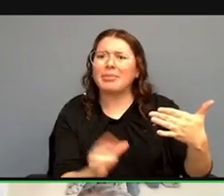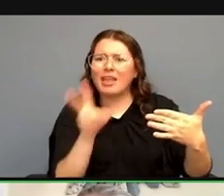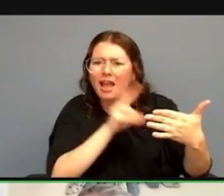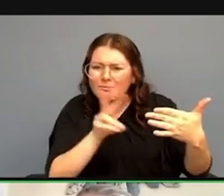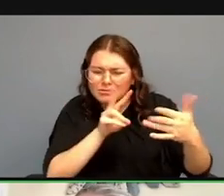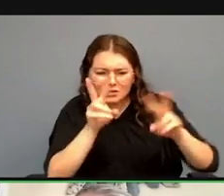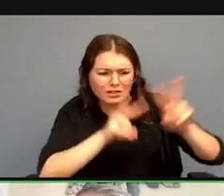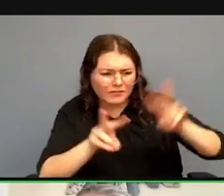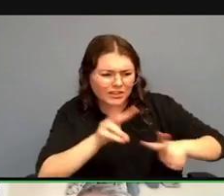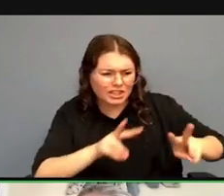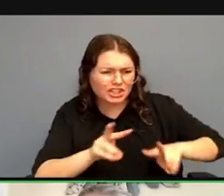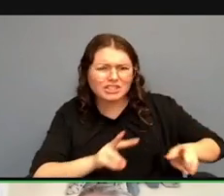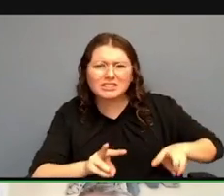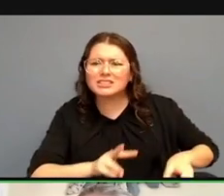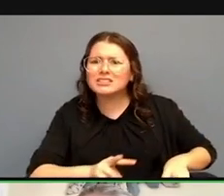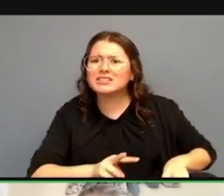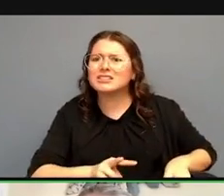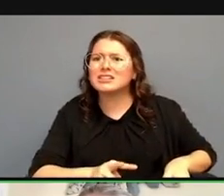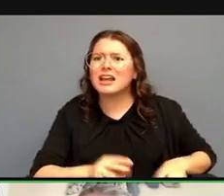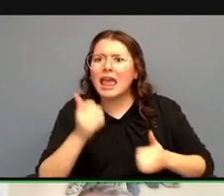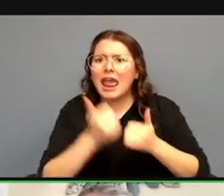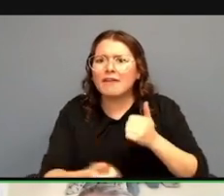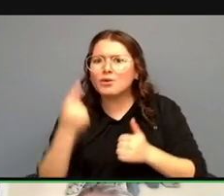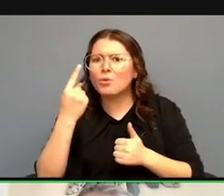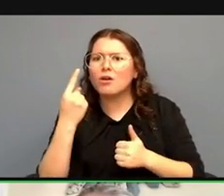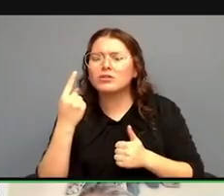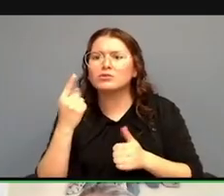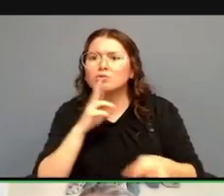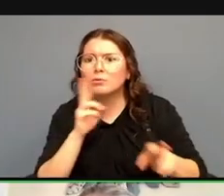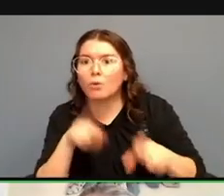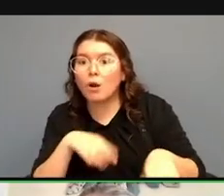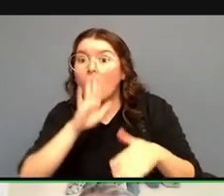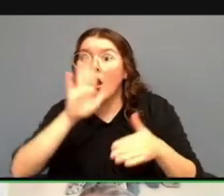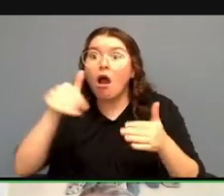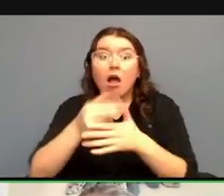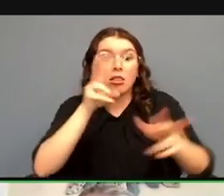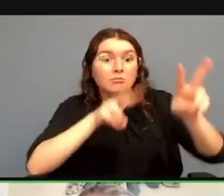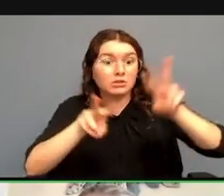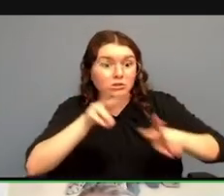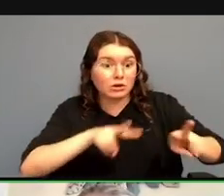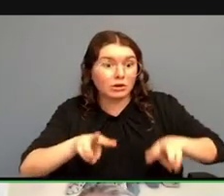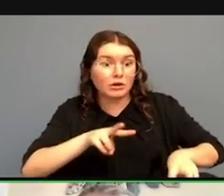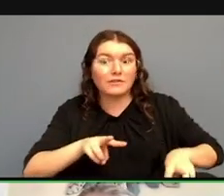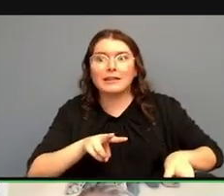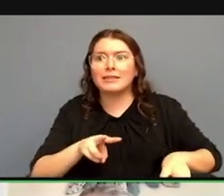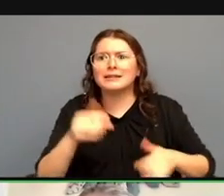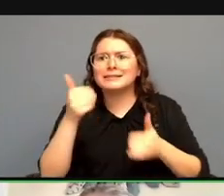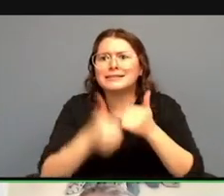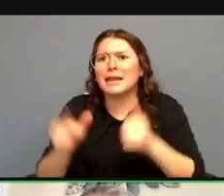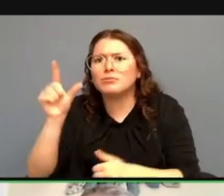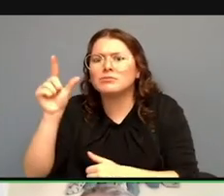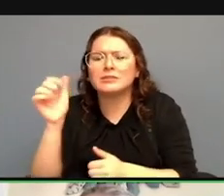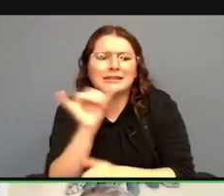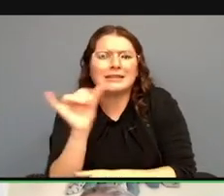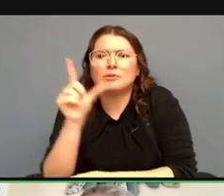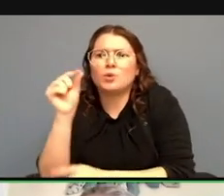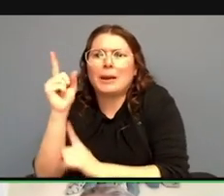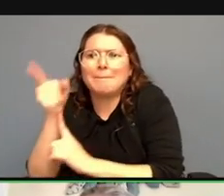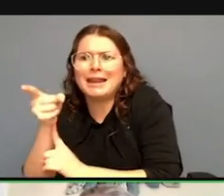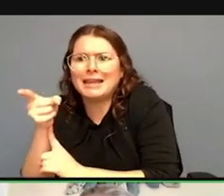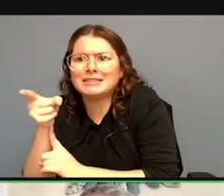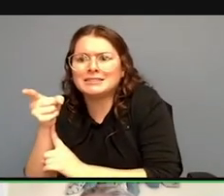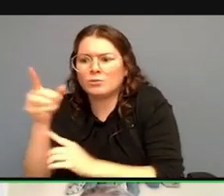observation windows are in everybody's report. They all observe the child within the same 20 minutes, and it's all